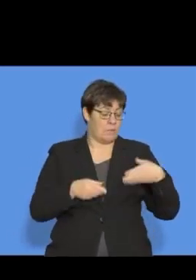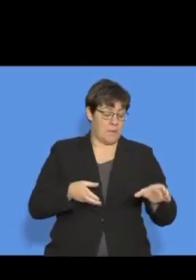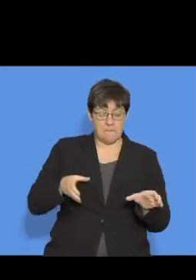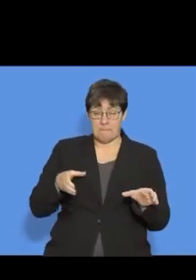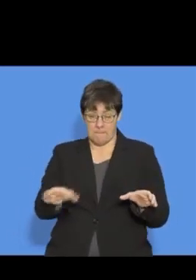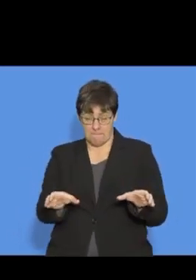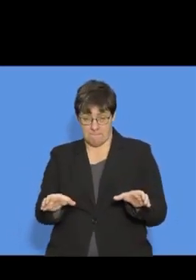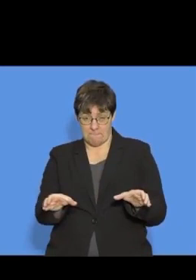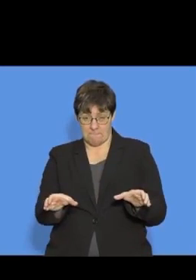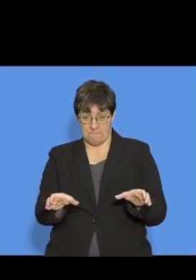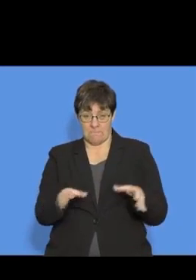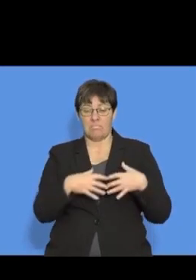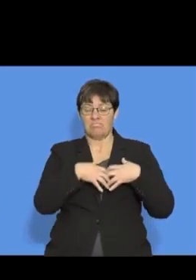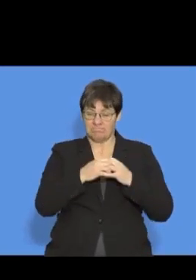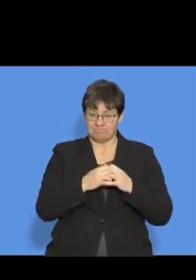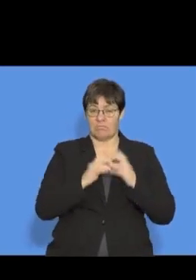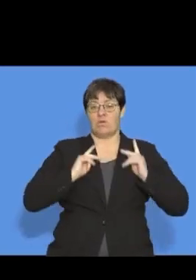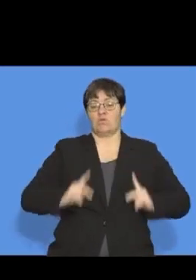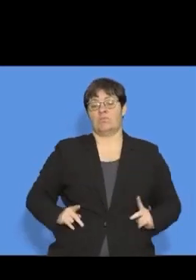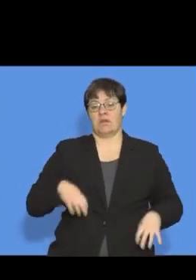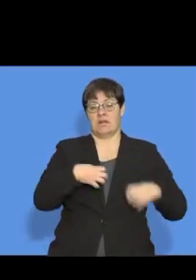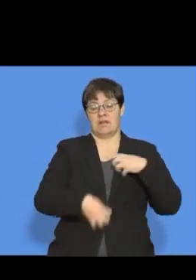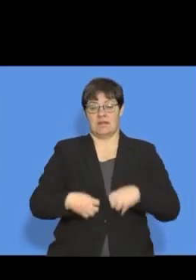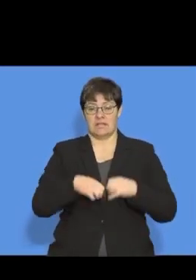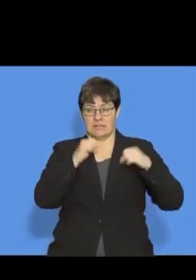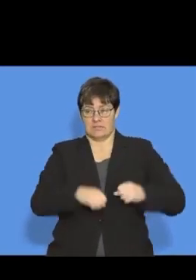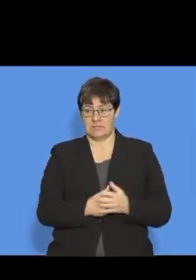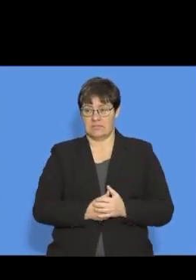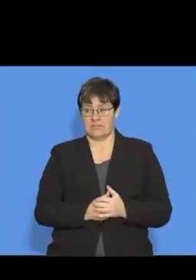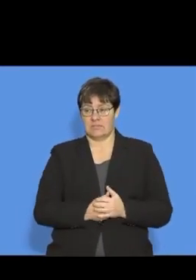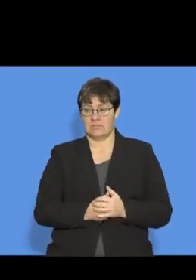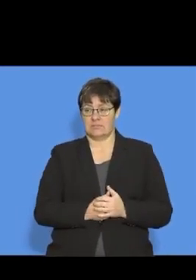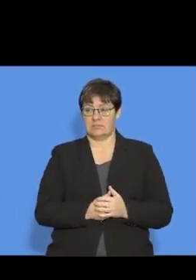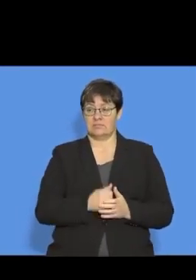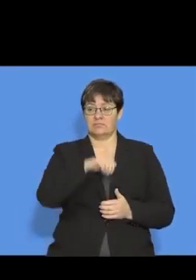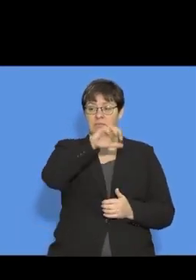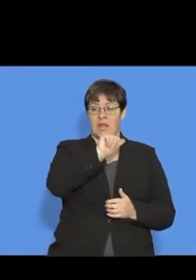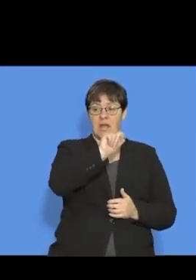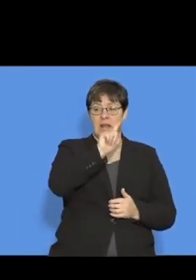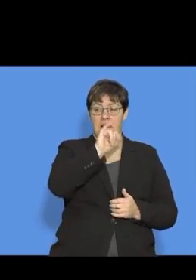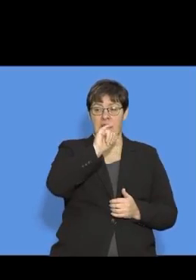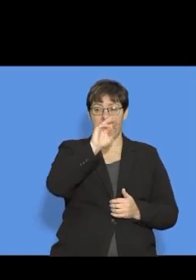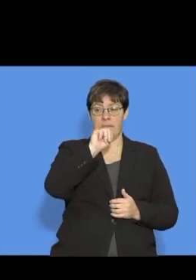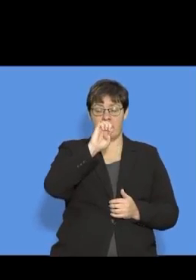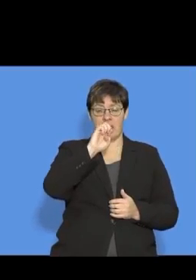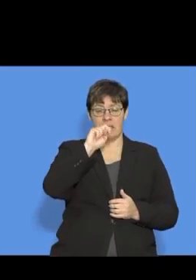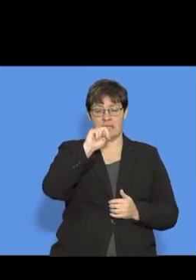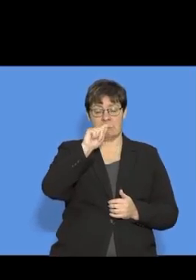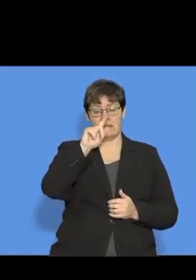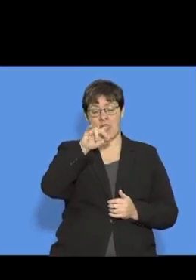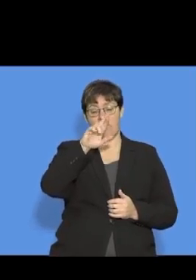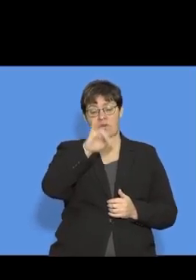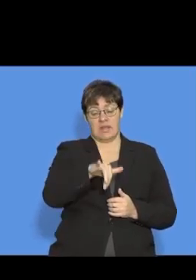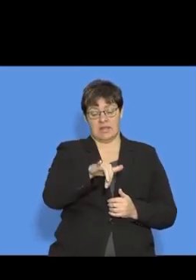organs which make up the human digestive system. We refer to them as the alimentary canal, which is consisting